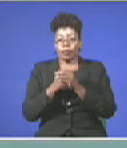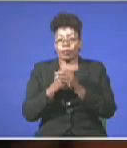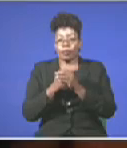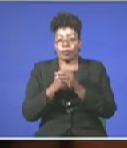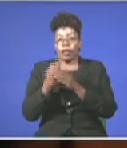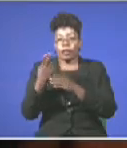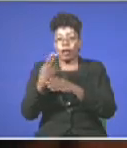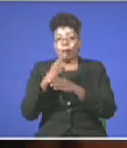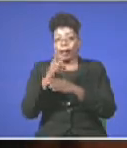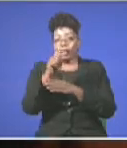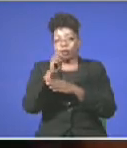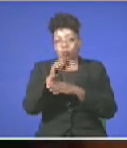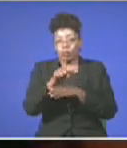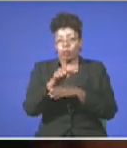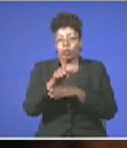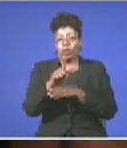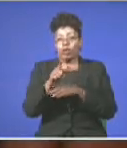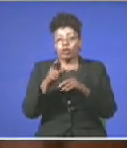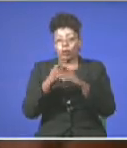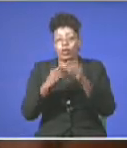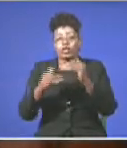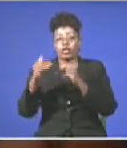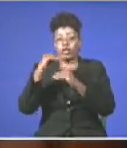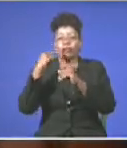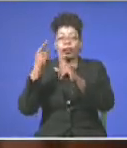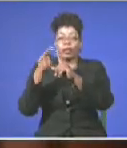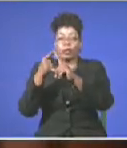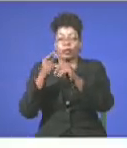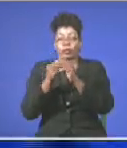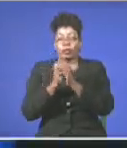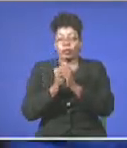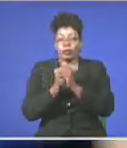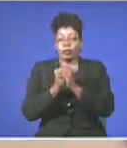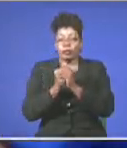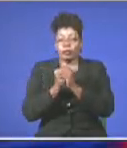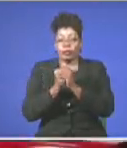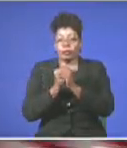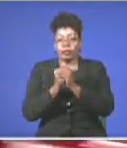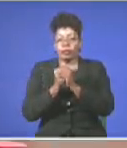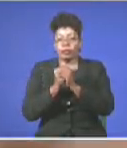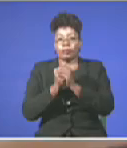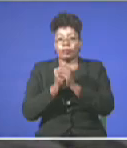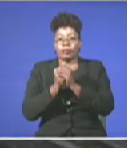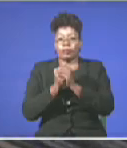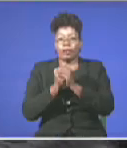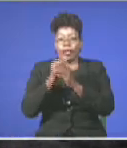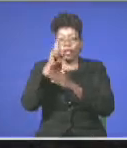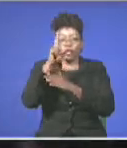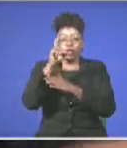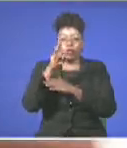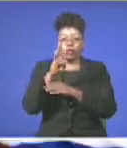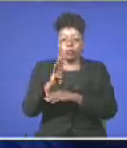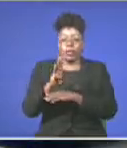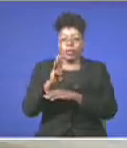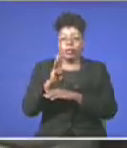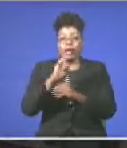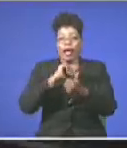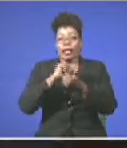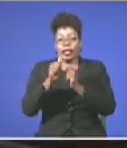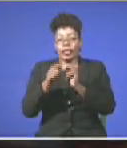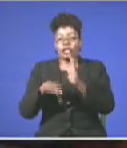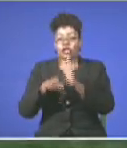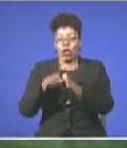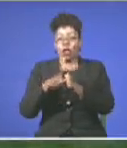my tools, I'd say, to achieve these goals. And talking about UB Athletics, the Mingos men's